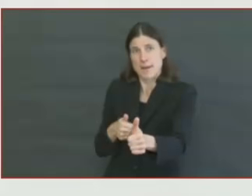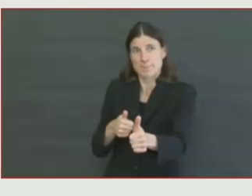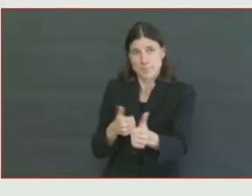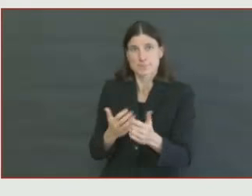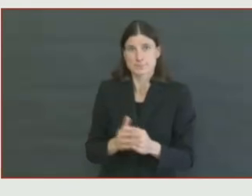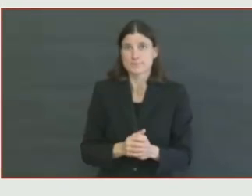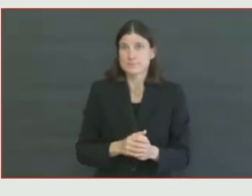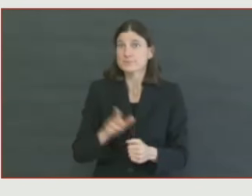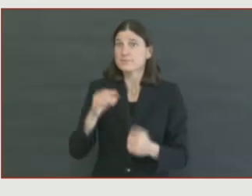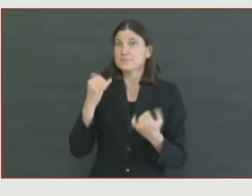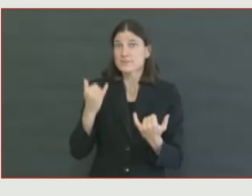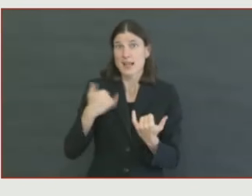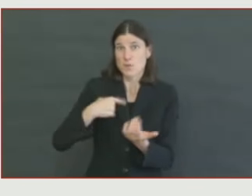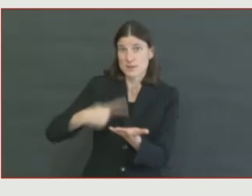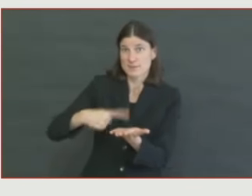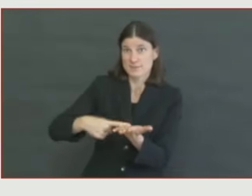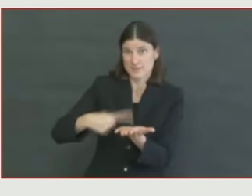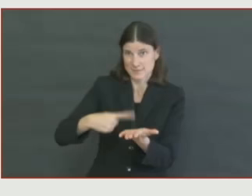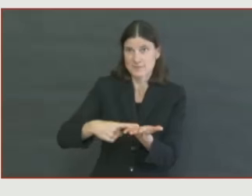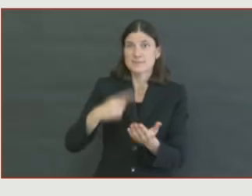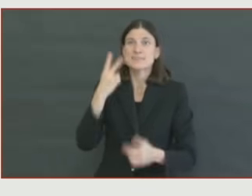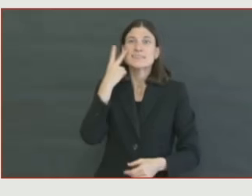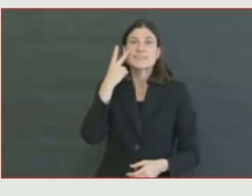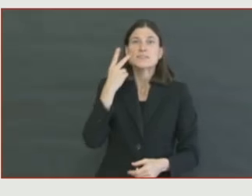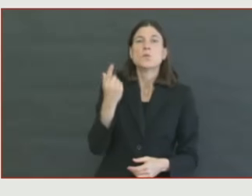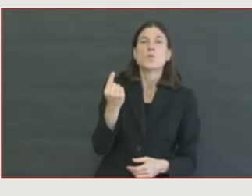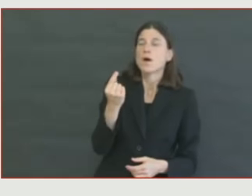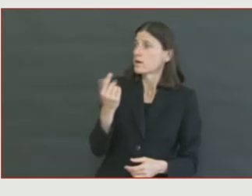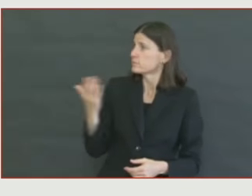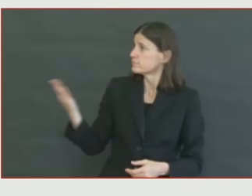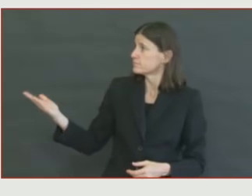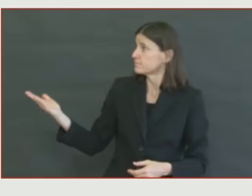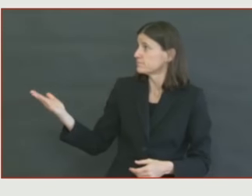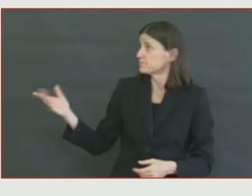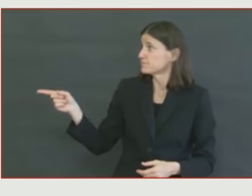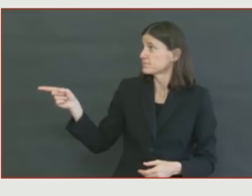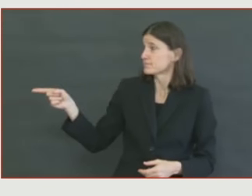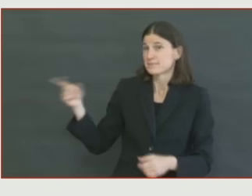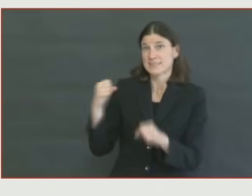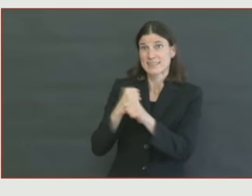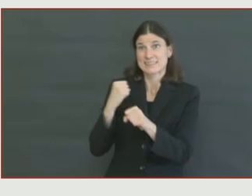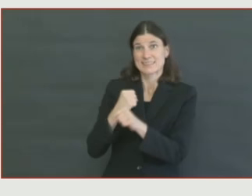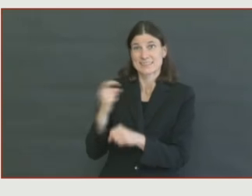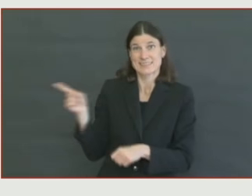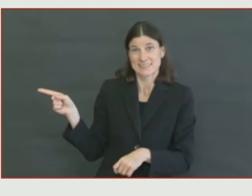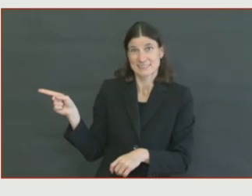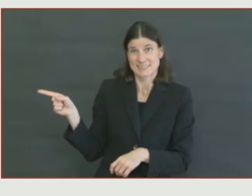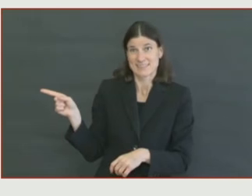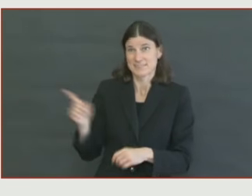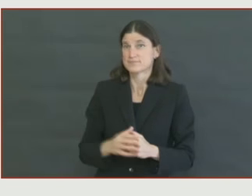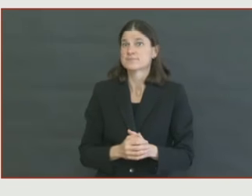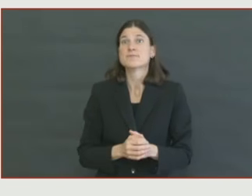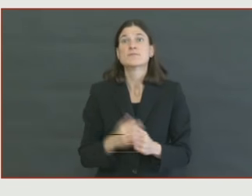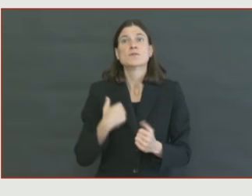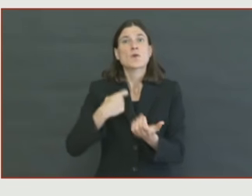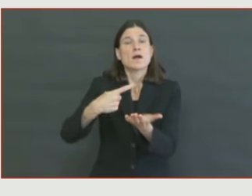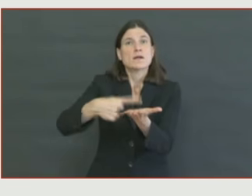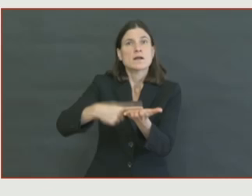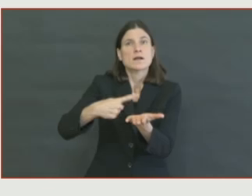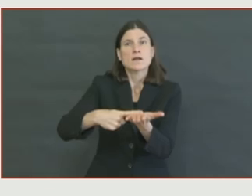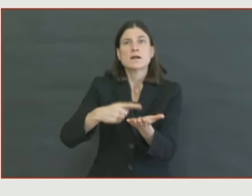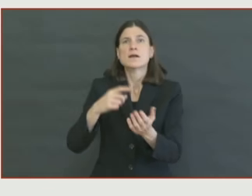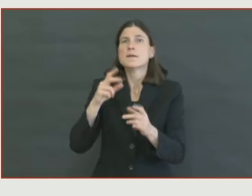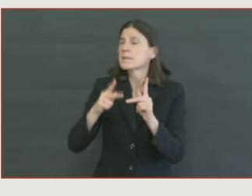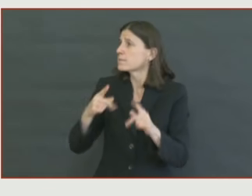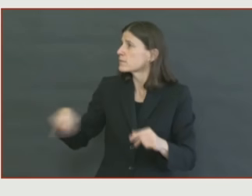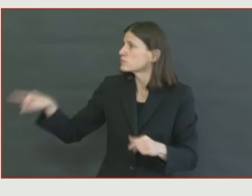this be so that we'd be prepared for that and minimize the loss of life and sickness in those worst case